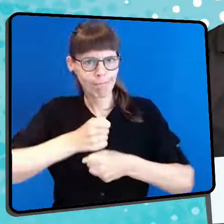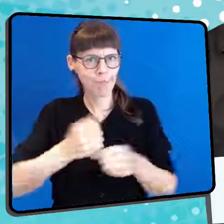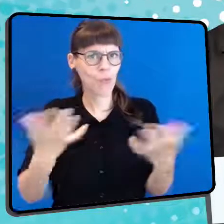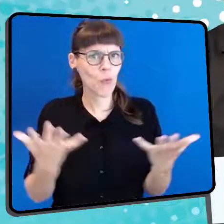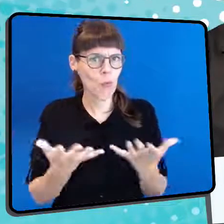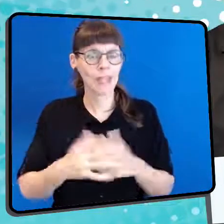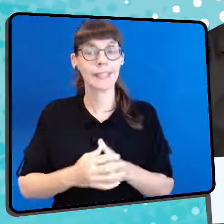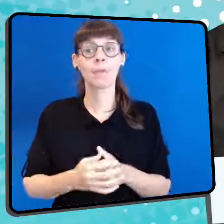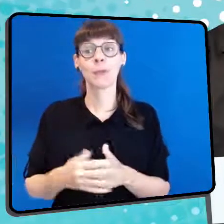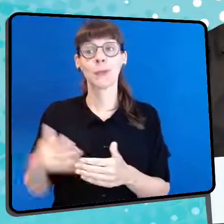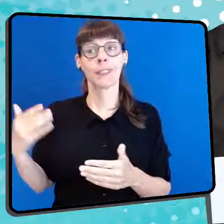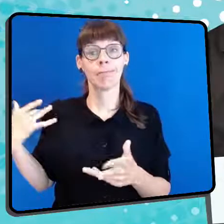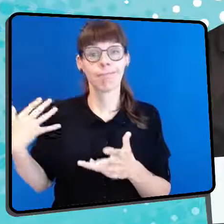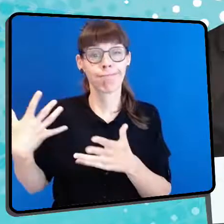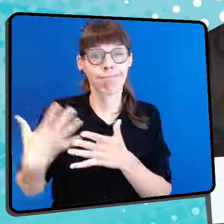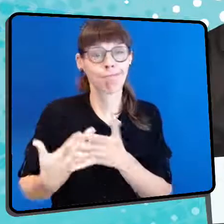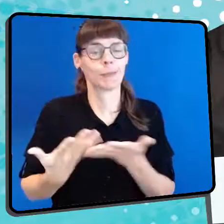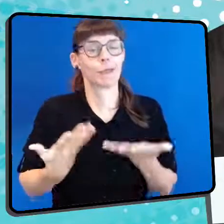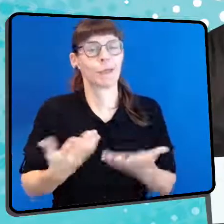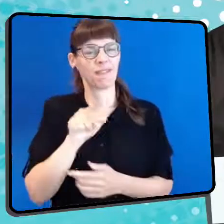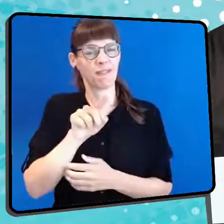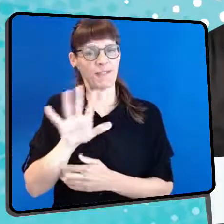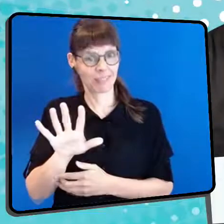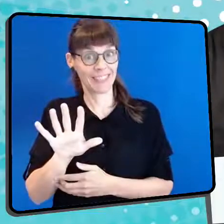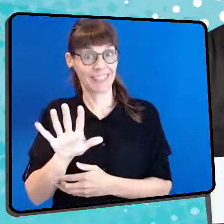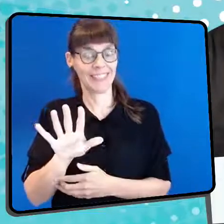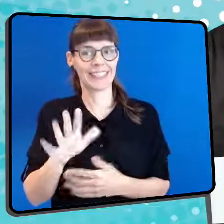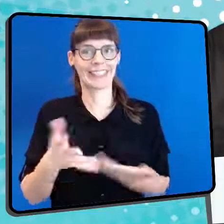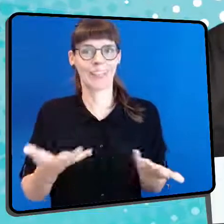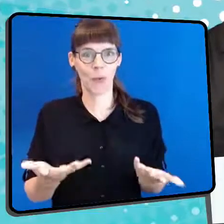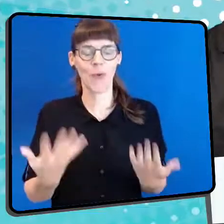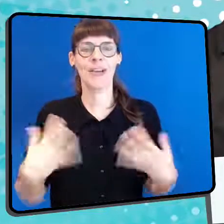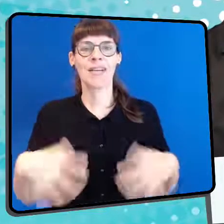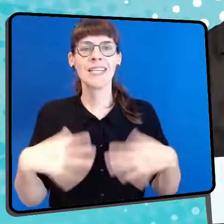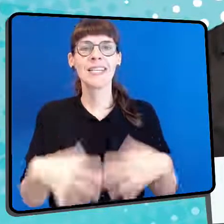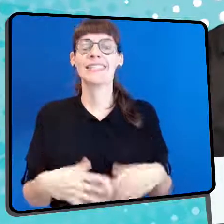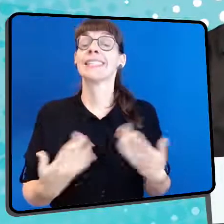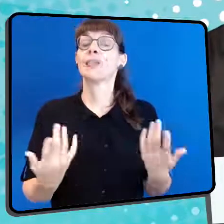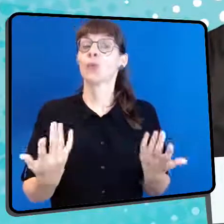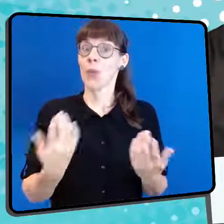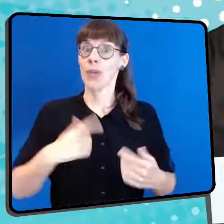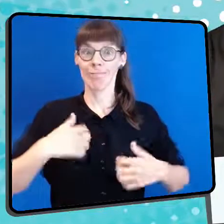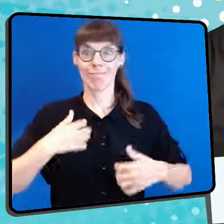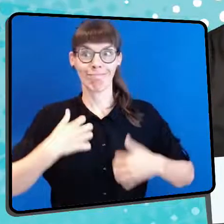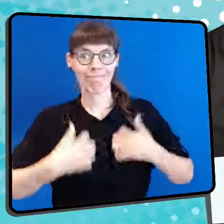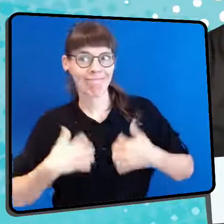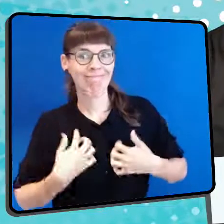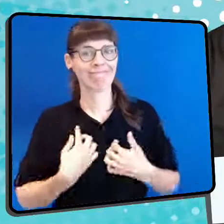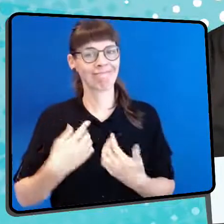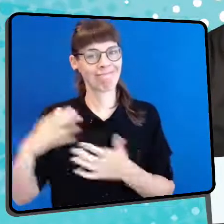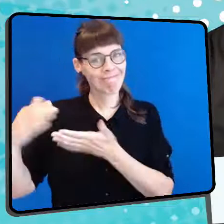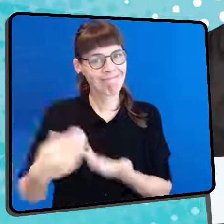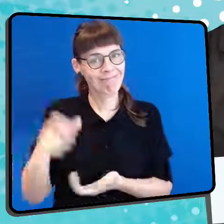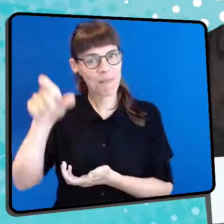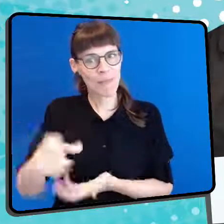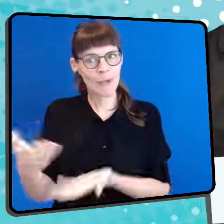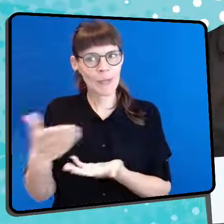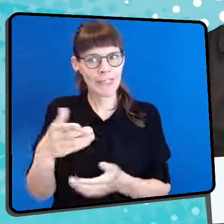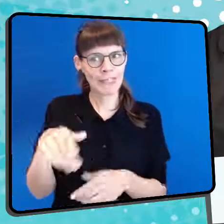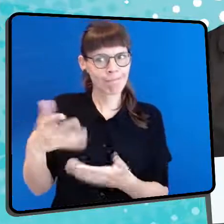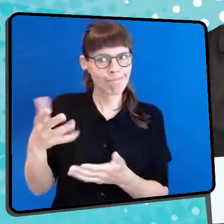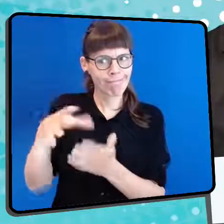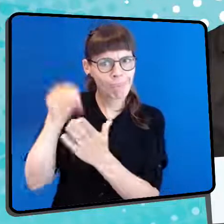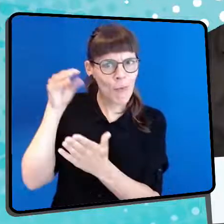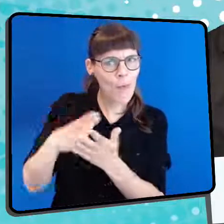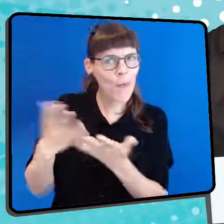and last episode of season 1, and we couldn't be more excited to start talking to our guests and learn more about what they do. So in this show